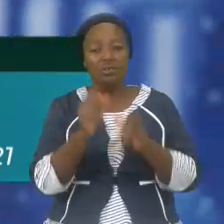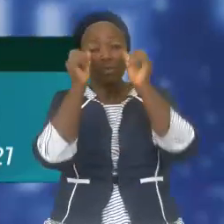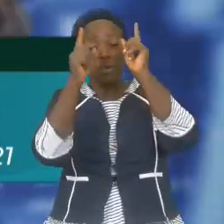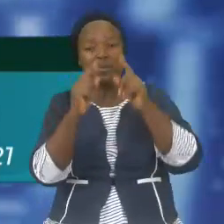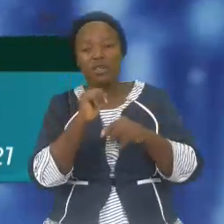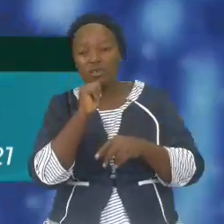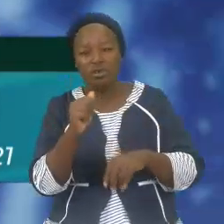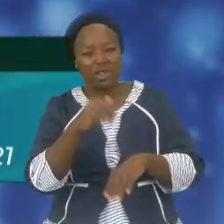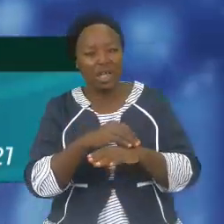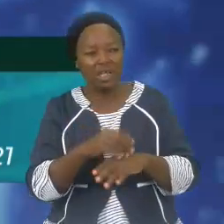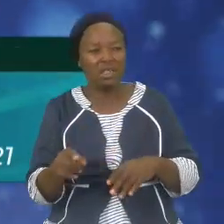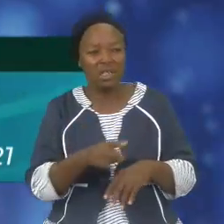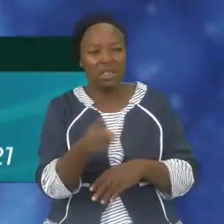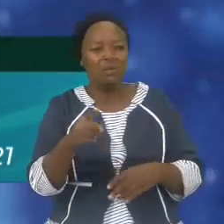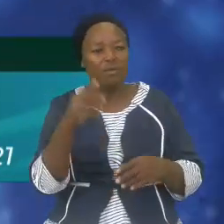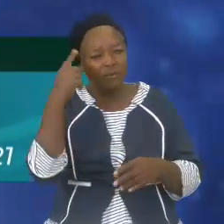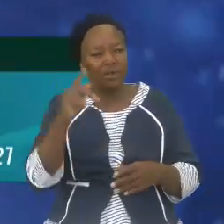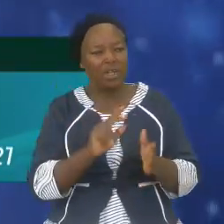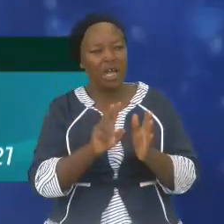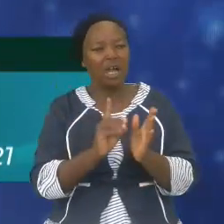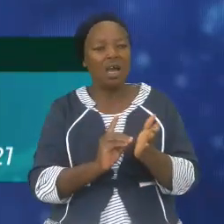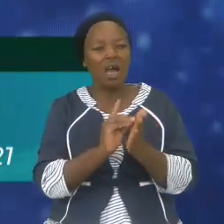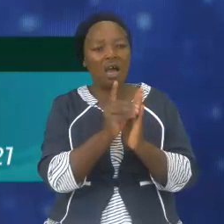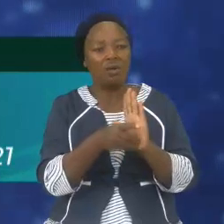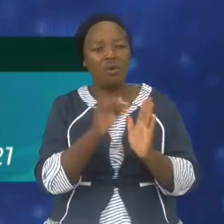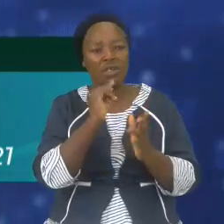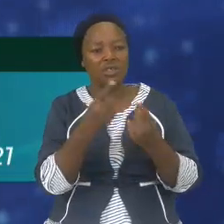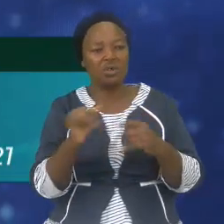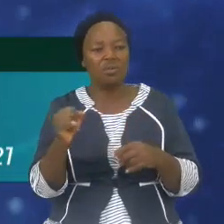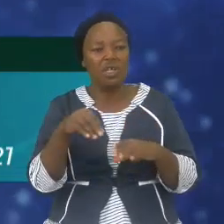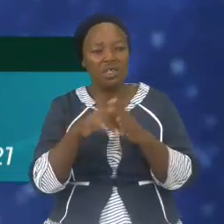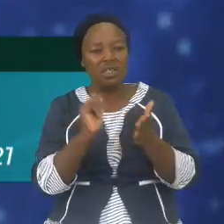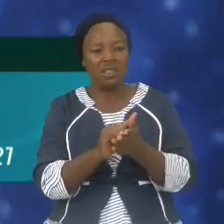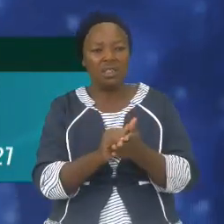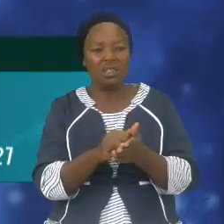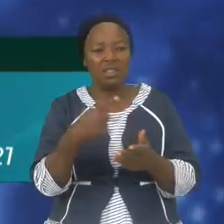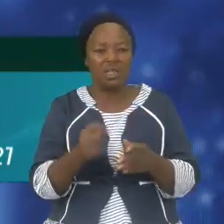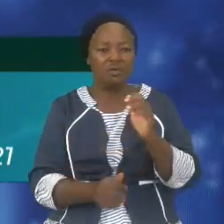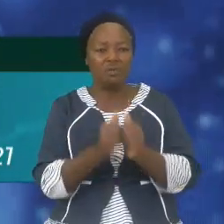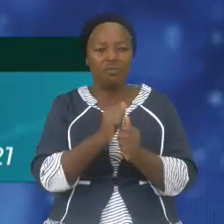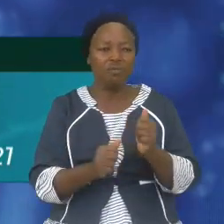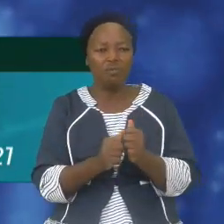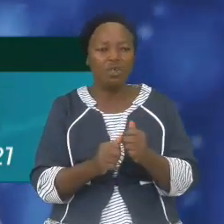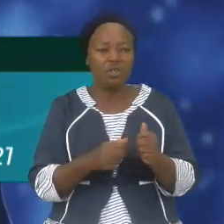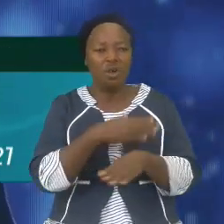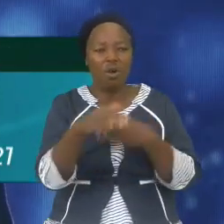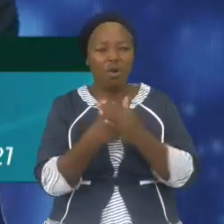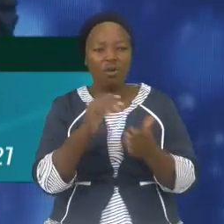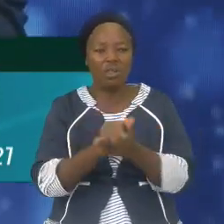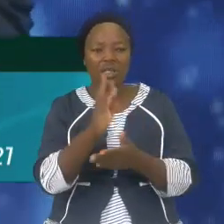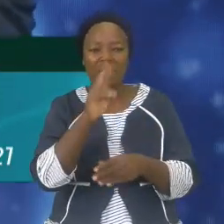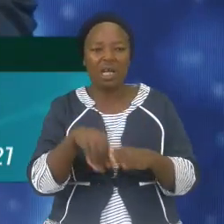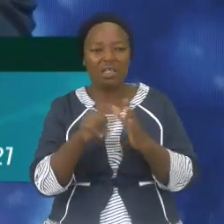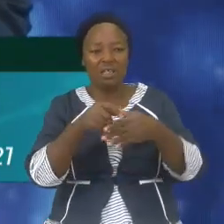this, for the hour is coming in the which all that are in the graves